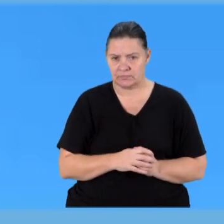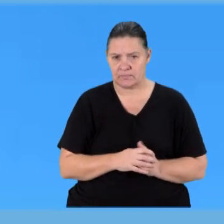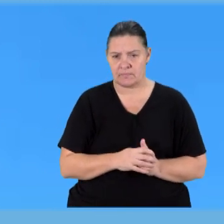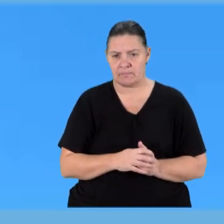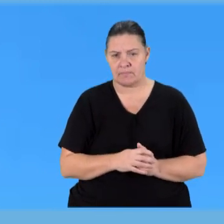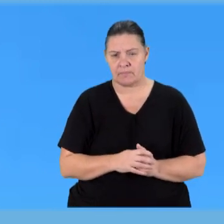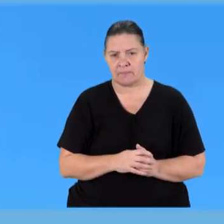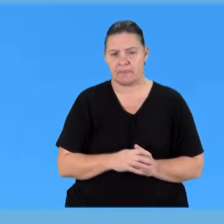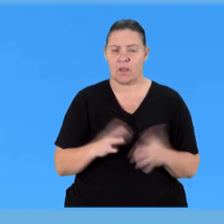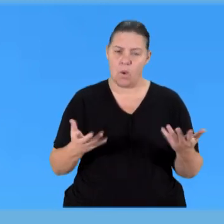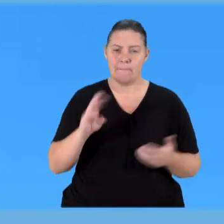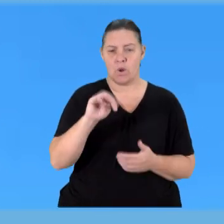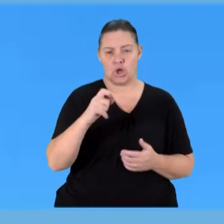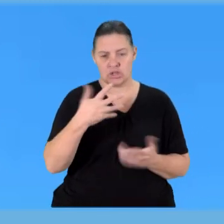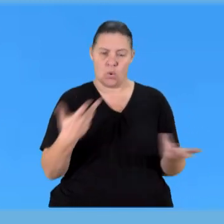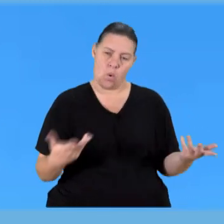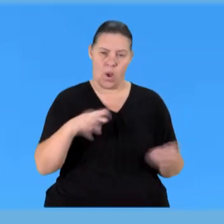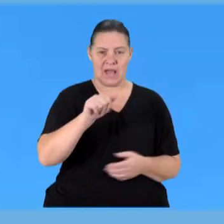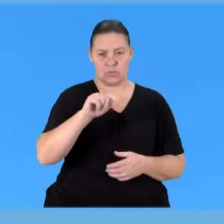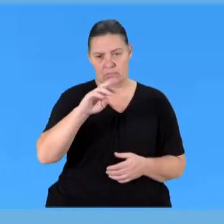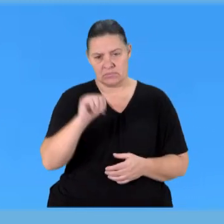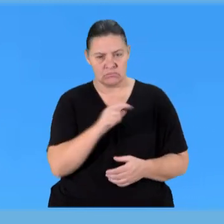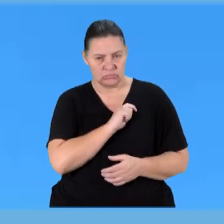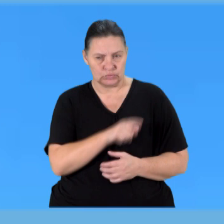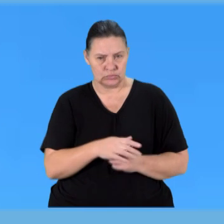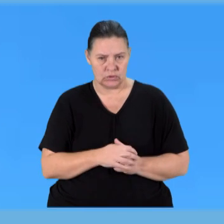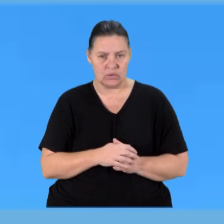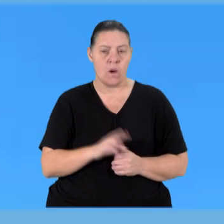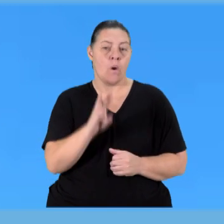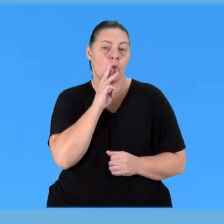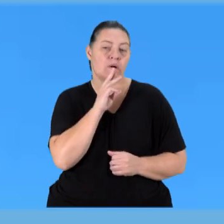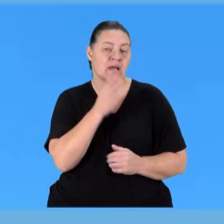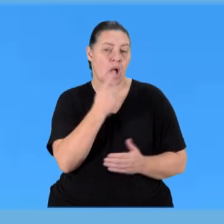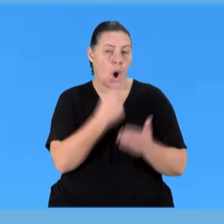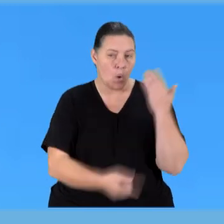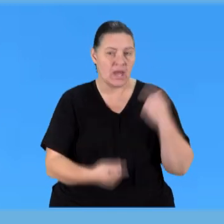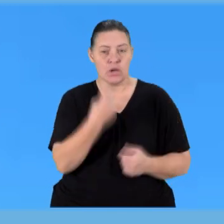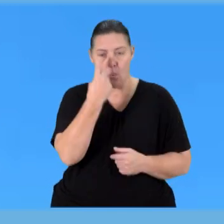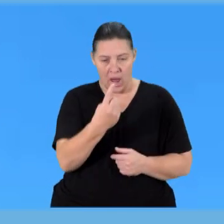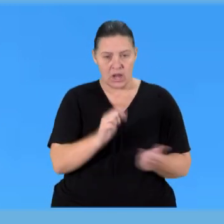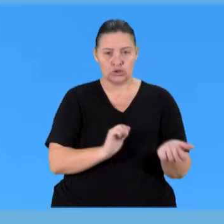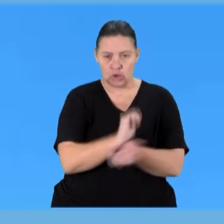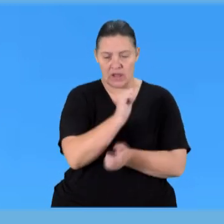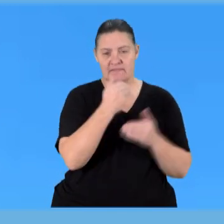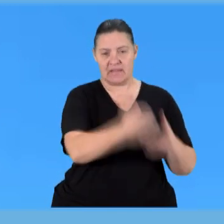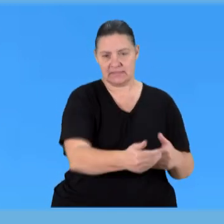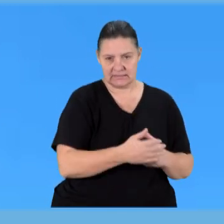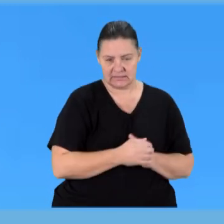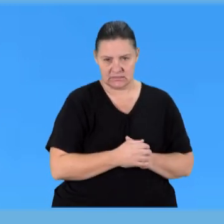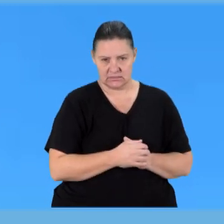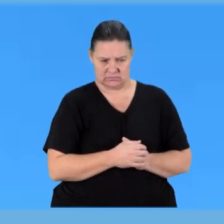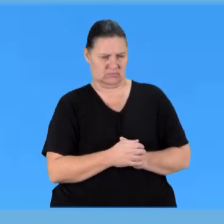about can be said to be either molecules or atoms. Water exists only in one